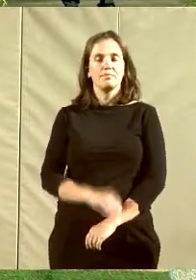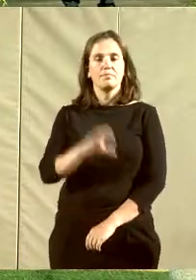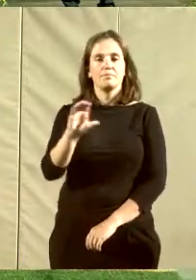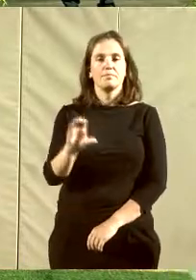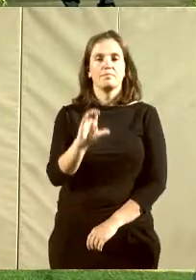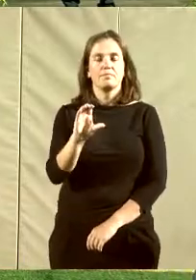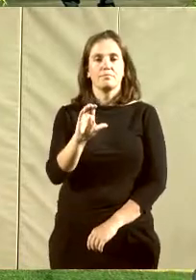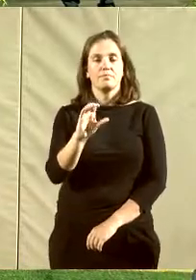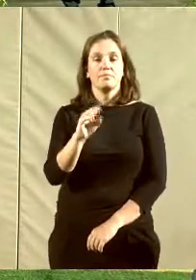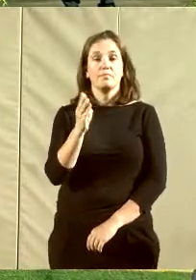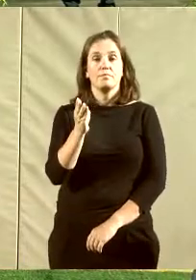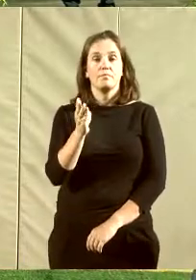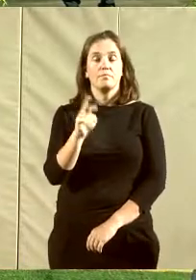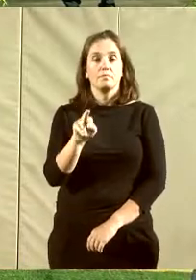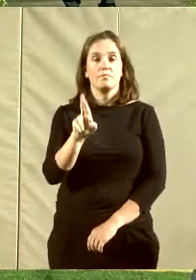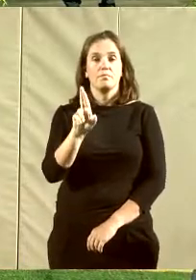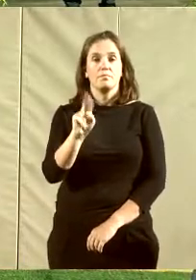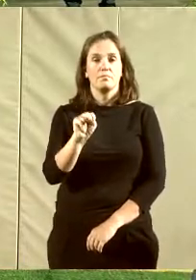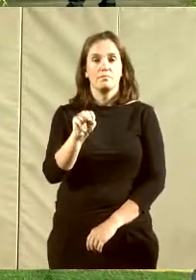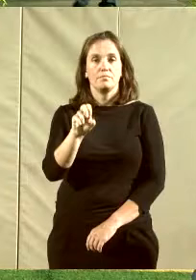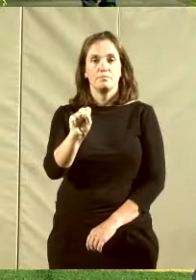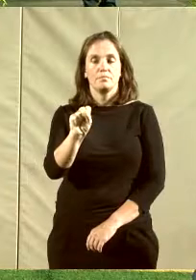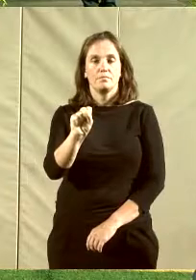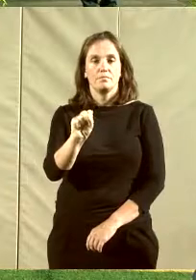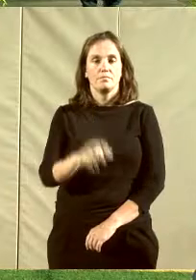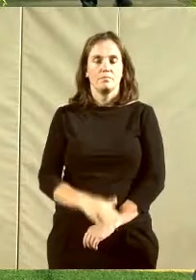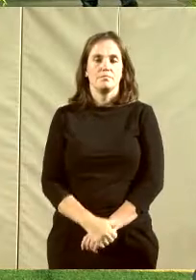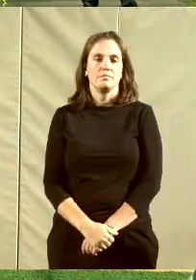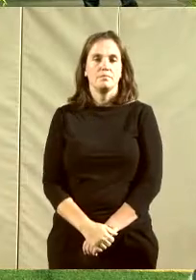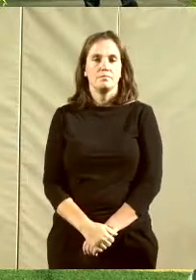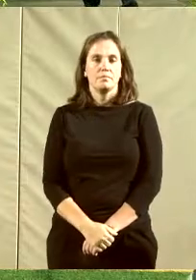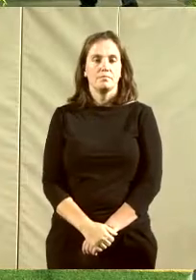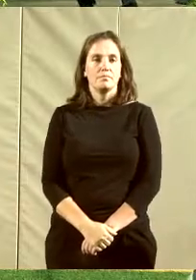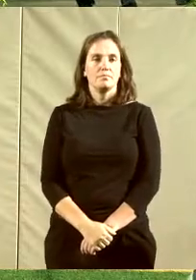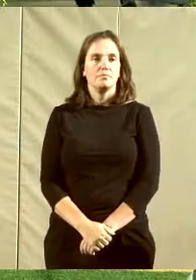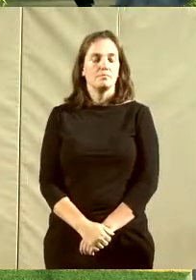Corin Zephaniah Burns.